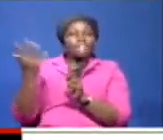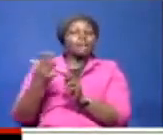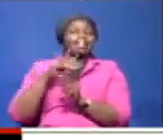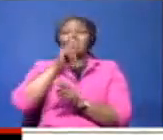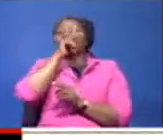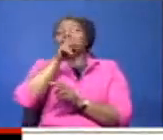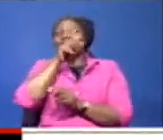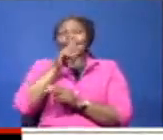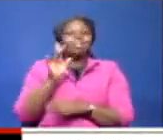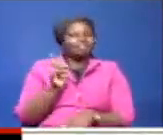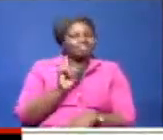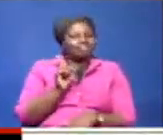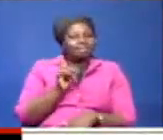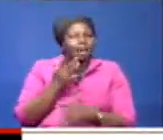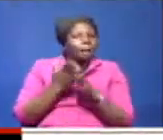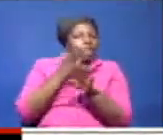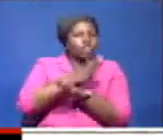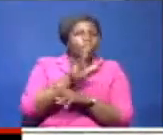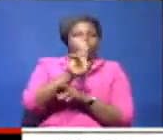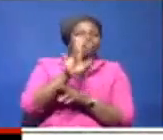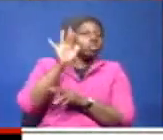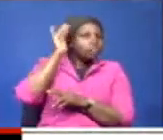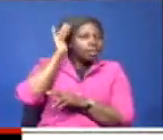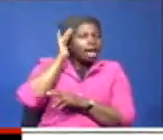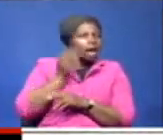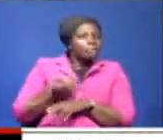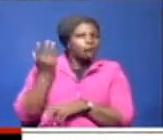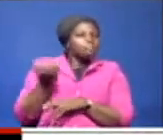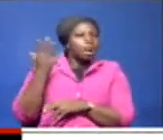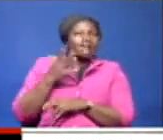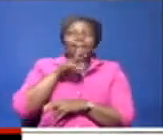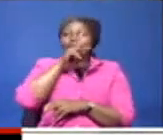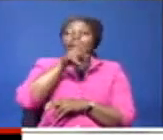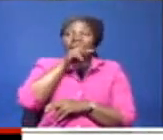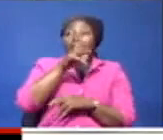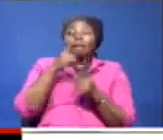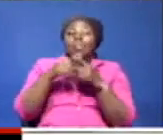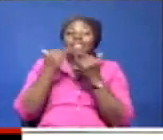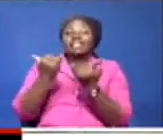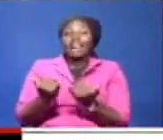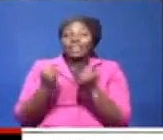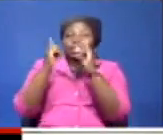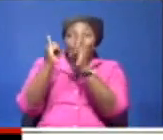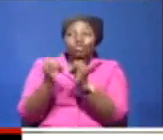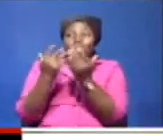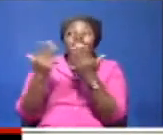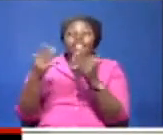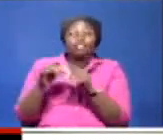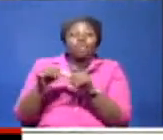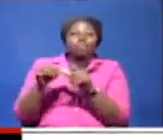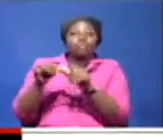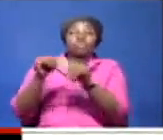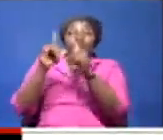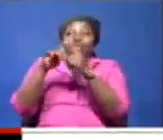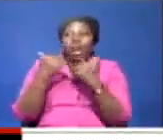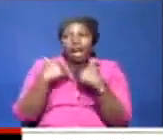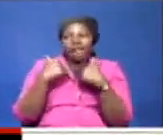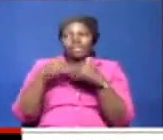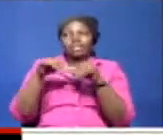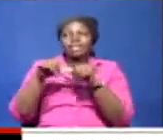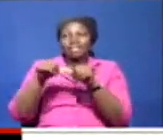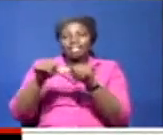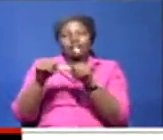motor whirring. It's a new dispensation. We are moving towards, sustainable motorsport. And